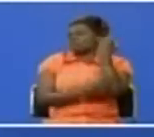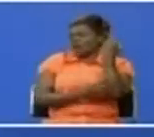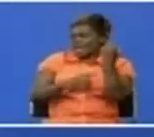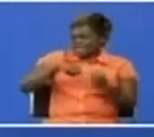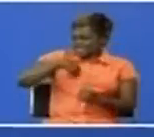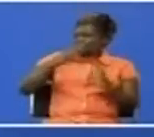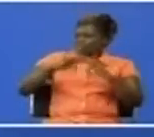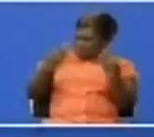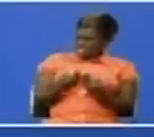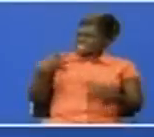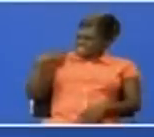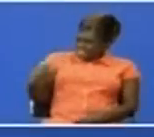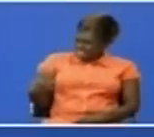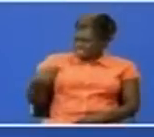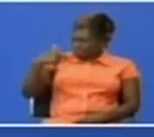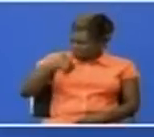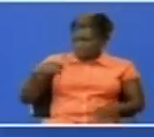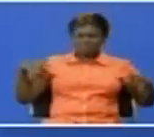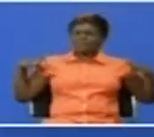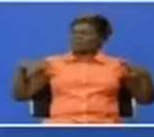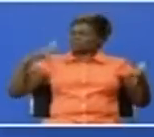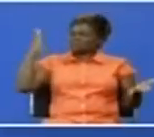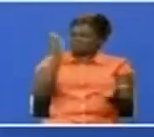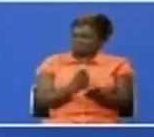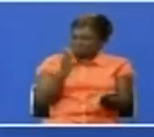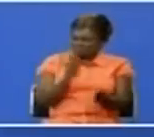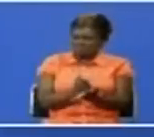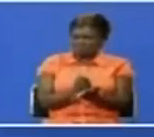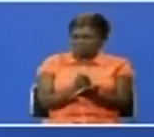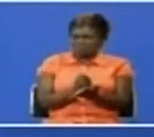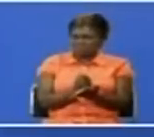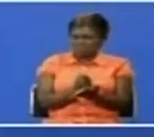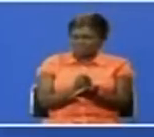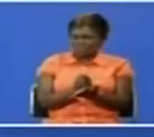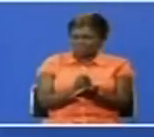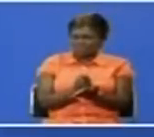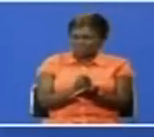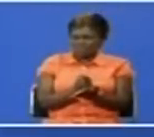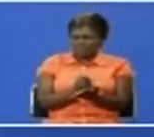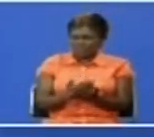family made it, so I might as well front it. It ain't tricking if you got it.